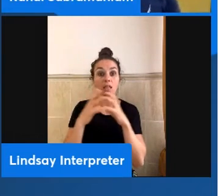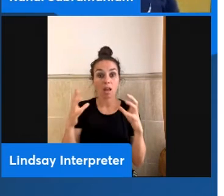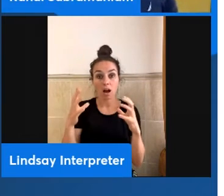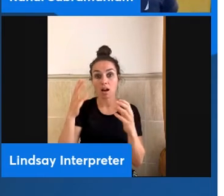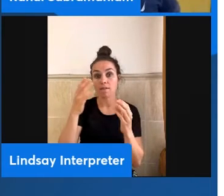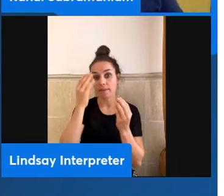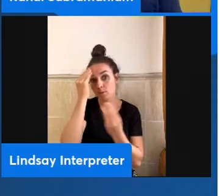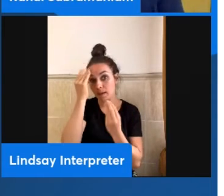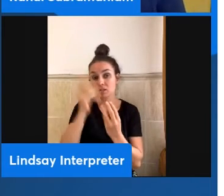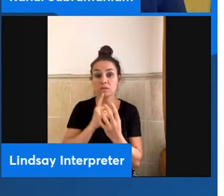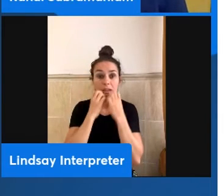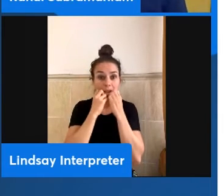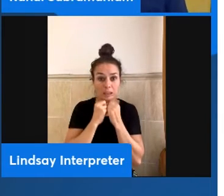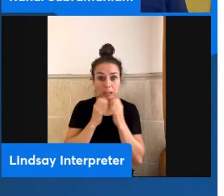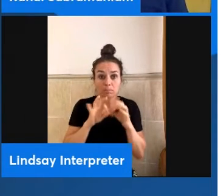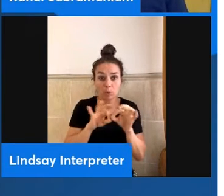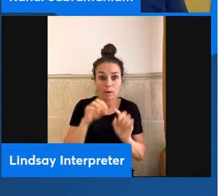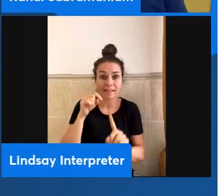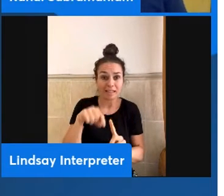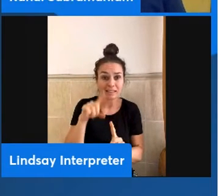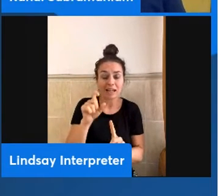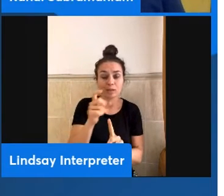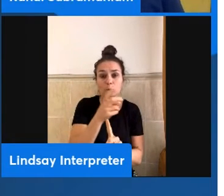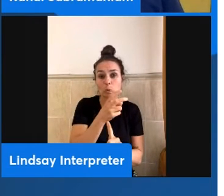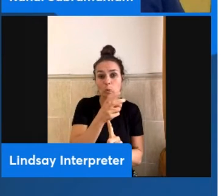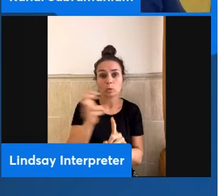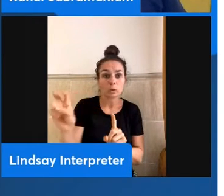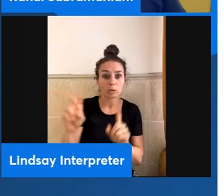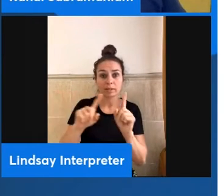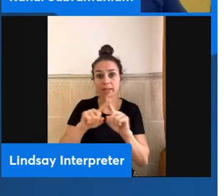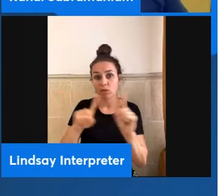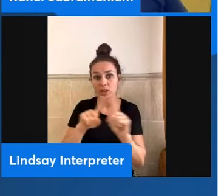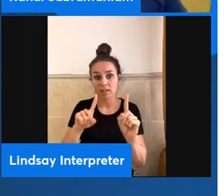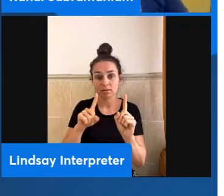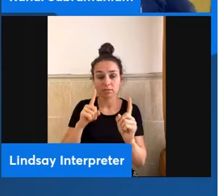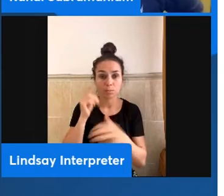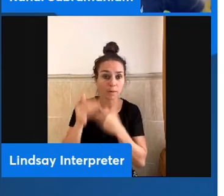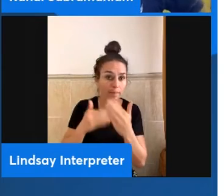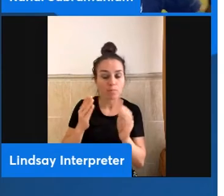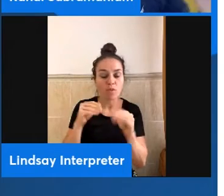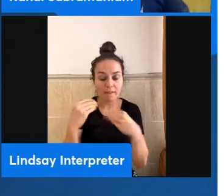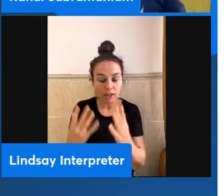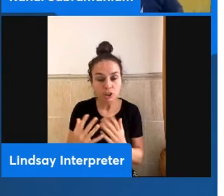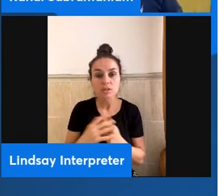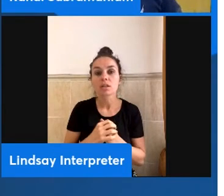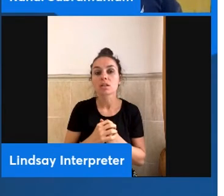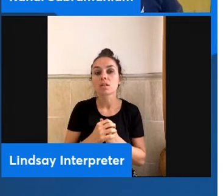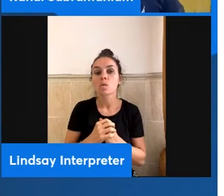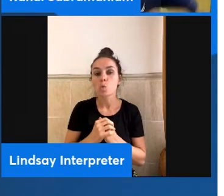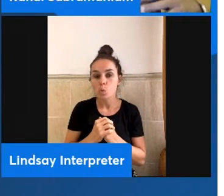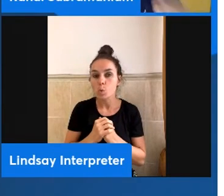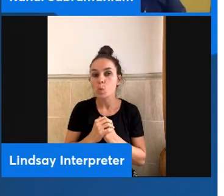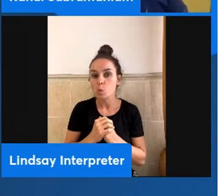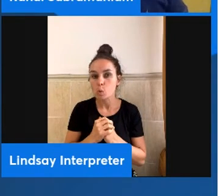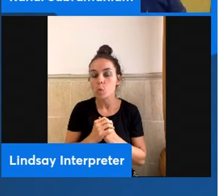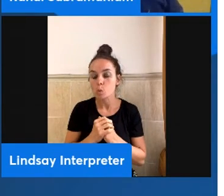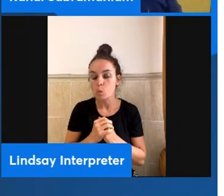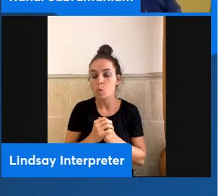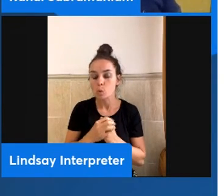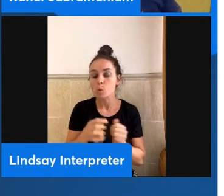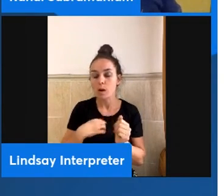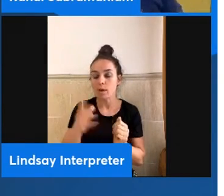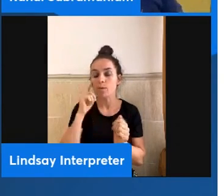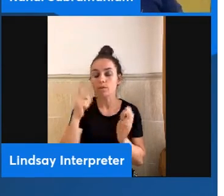to me and replicating it across different cloud providers, I am definitely going to see a massive